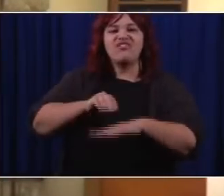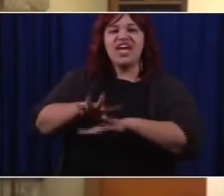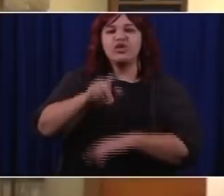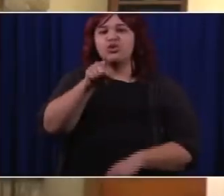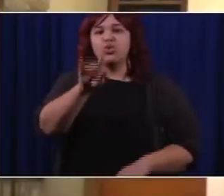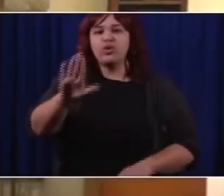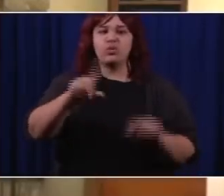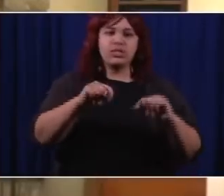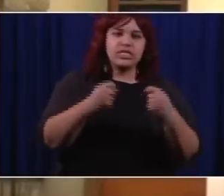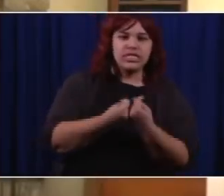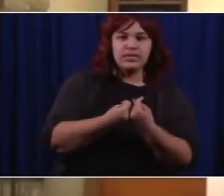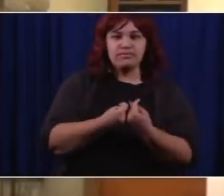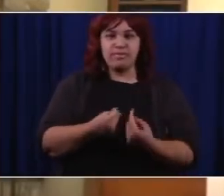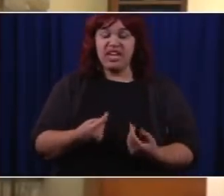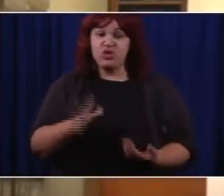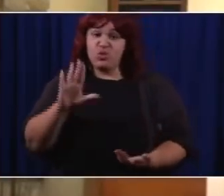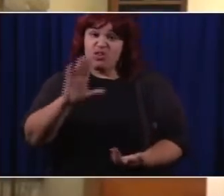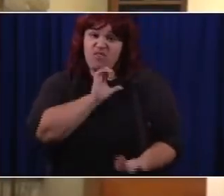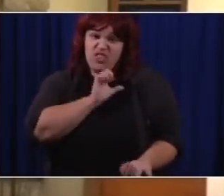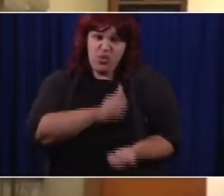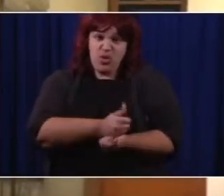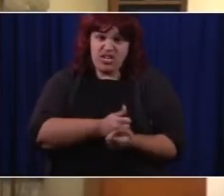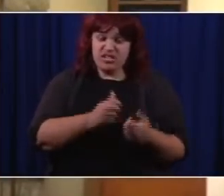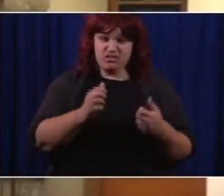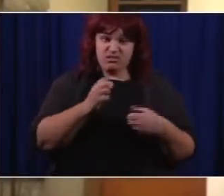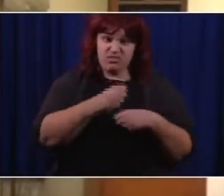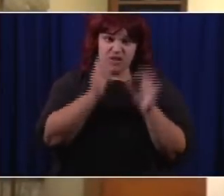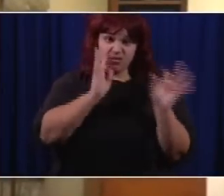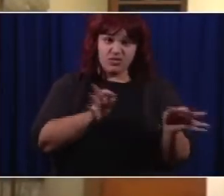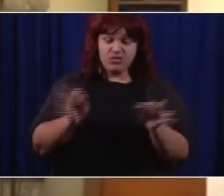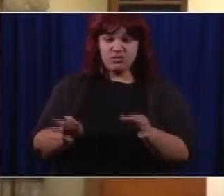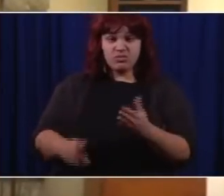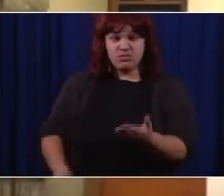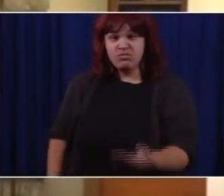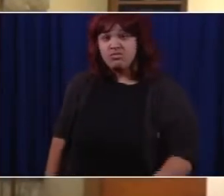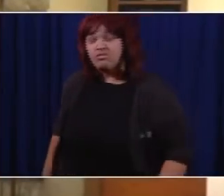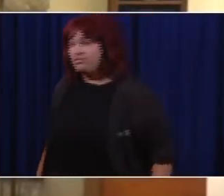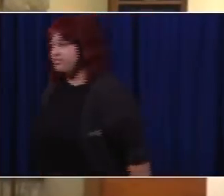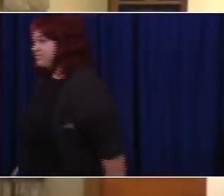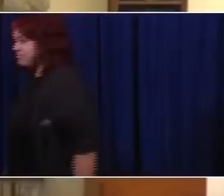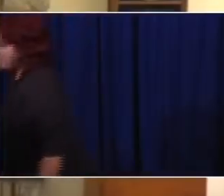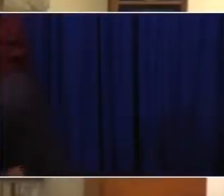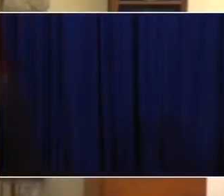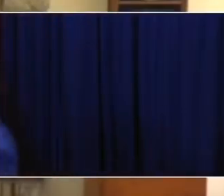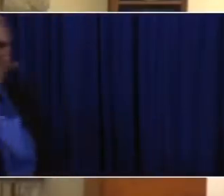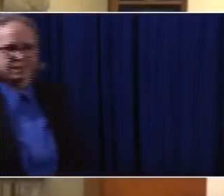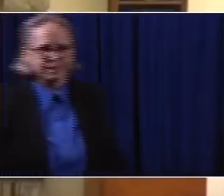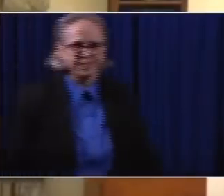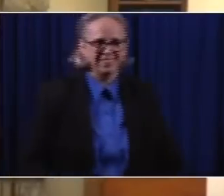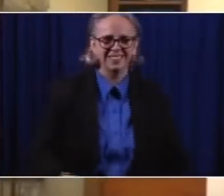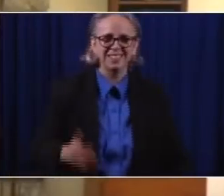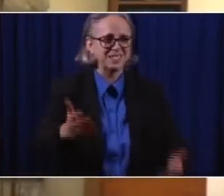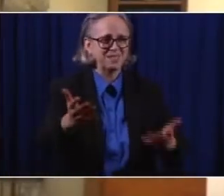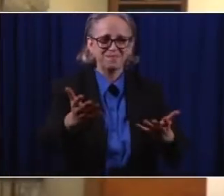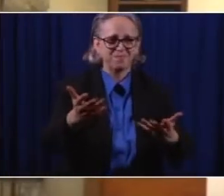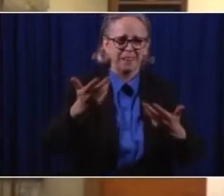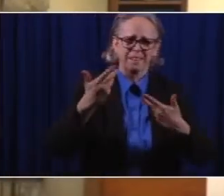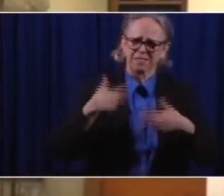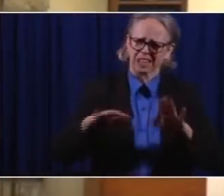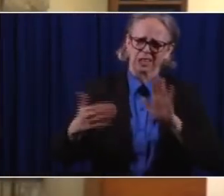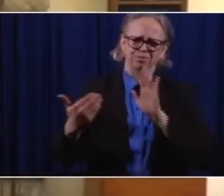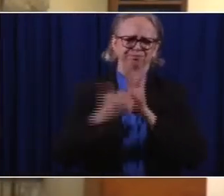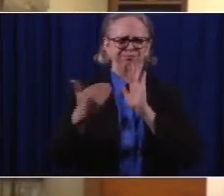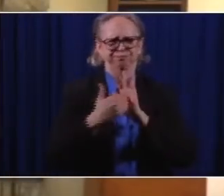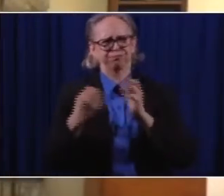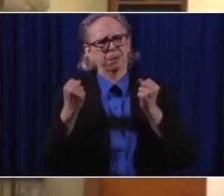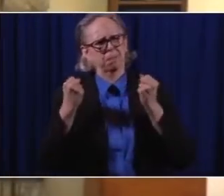Well, I can't really answer that. We've been sued a lot. I've been sued a lot, and I'm sure